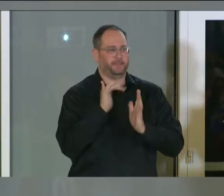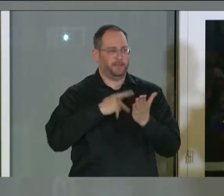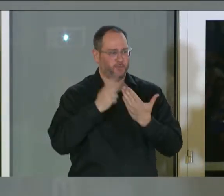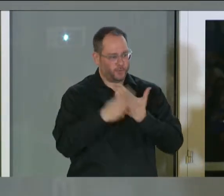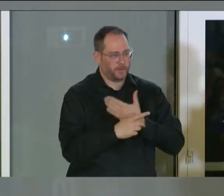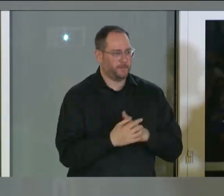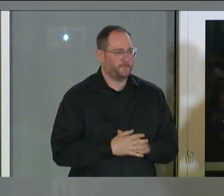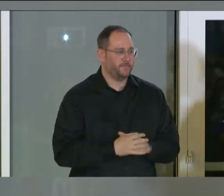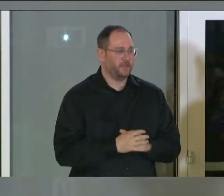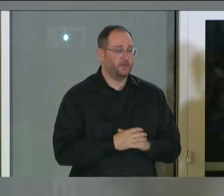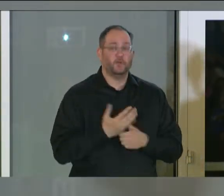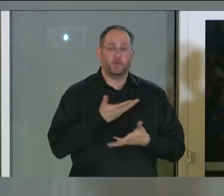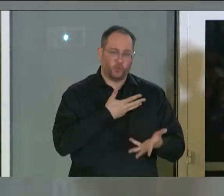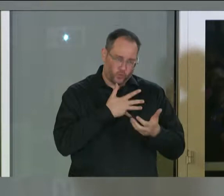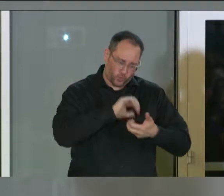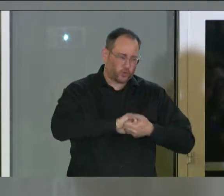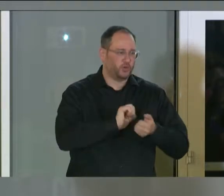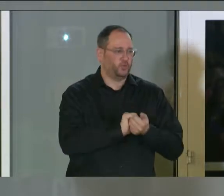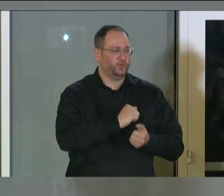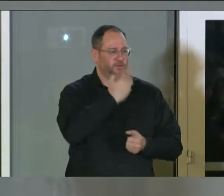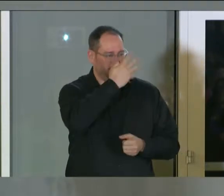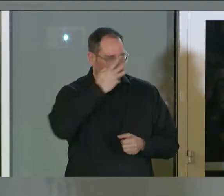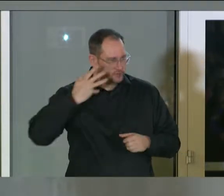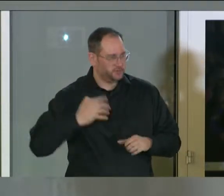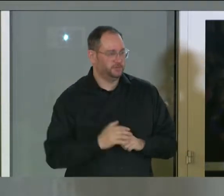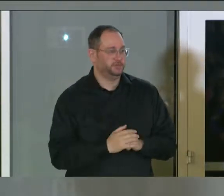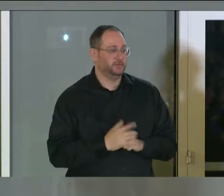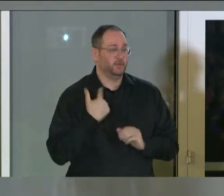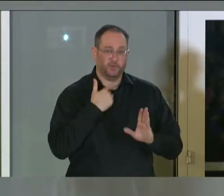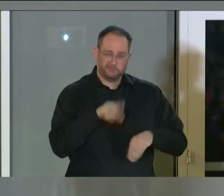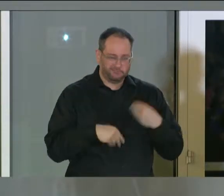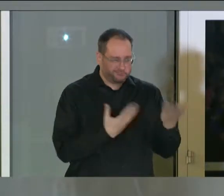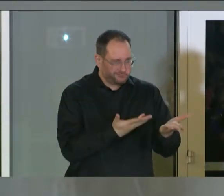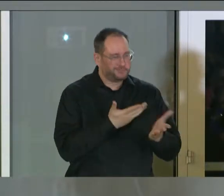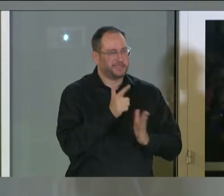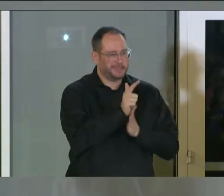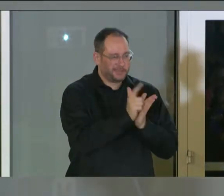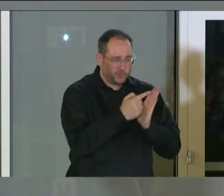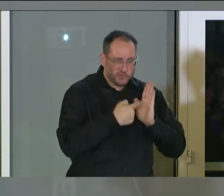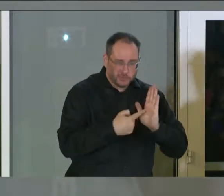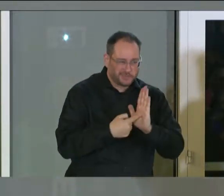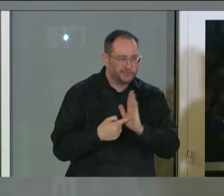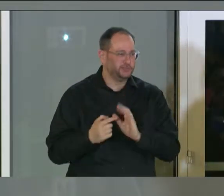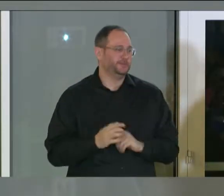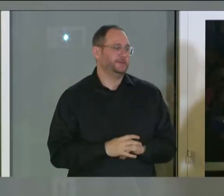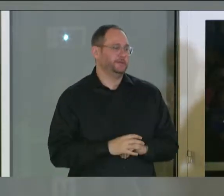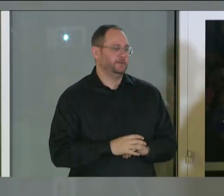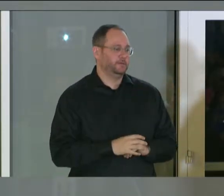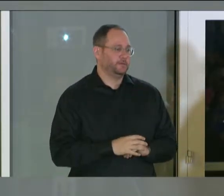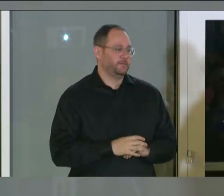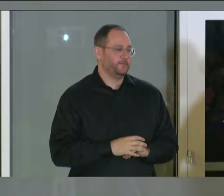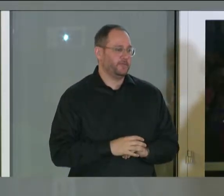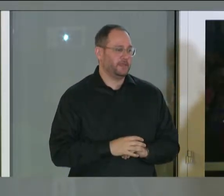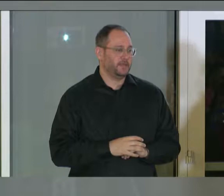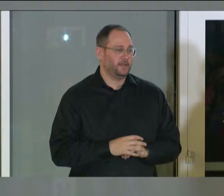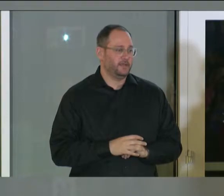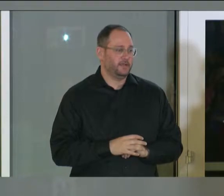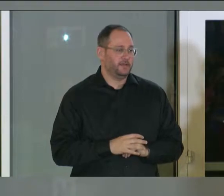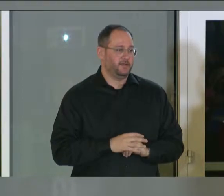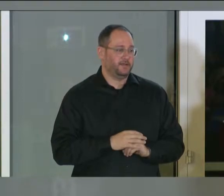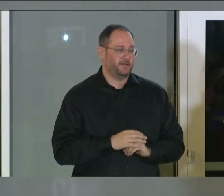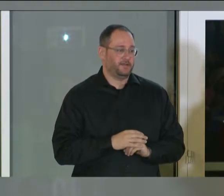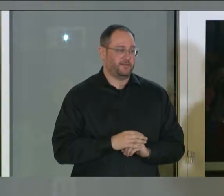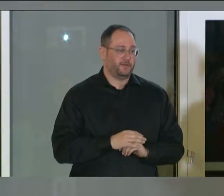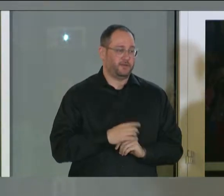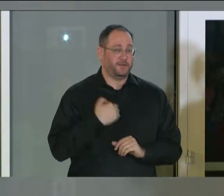provide legal representation. I think we started with the first allotment at $500,000. We went up to